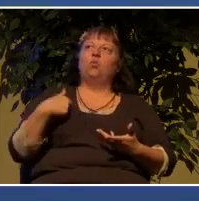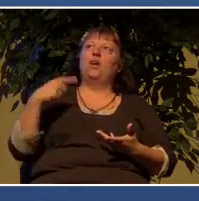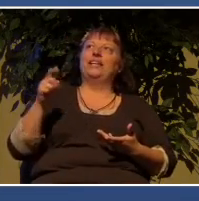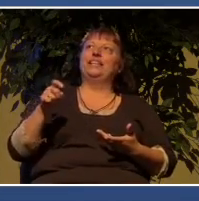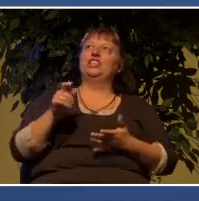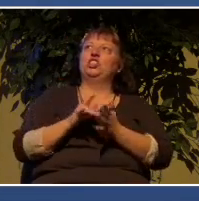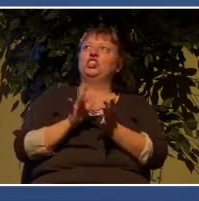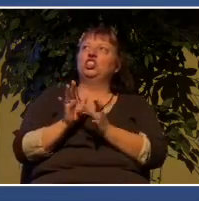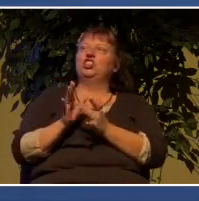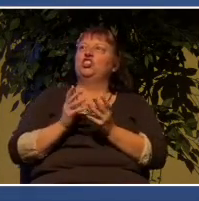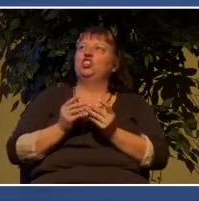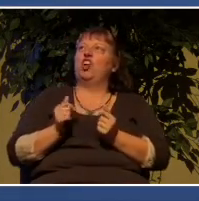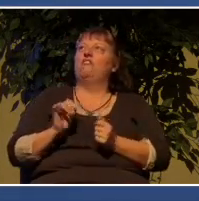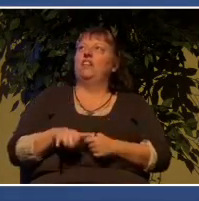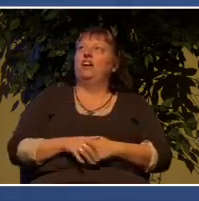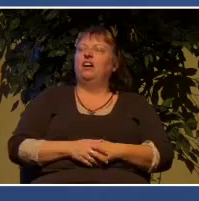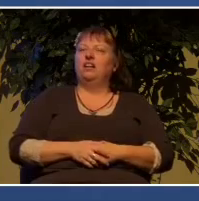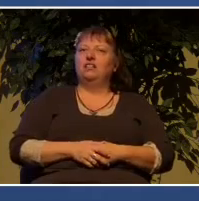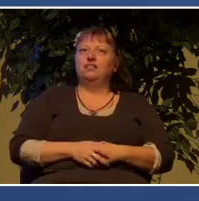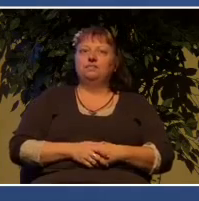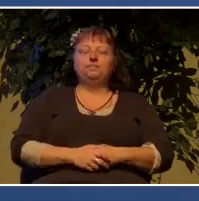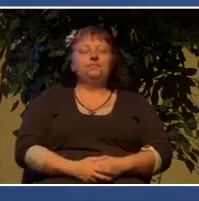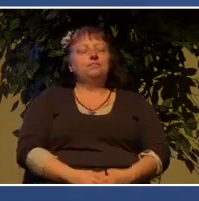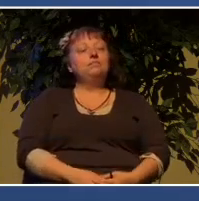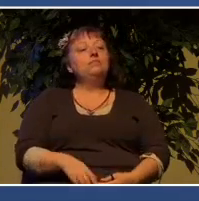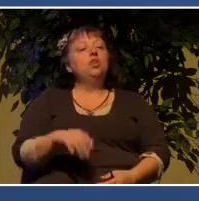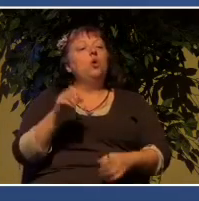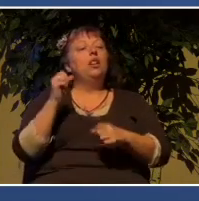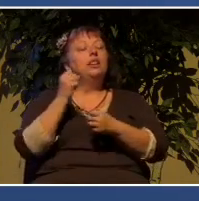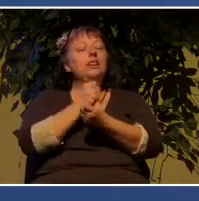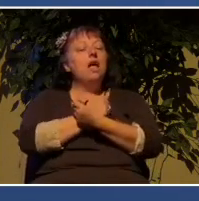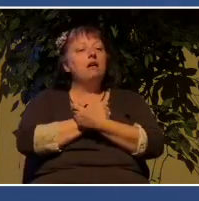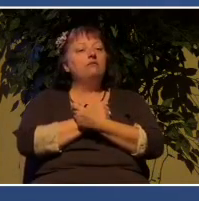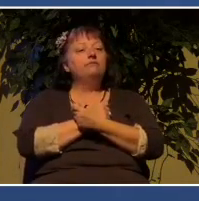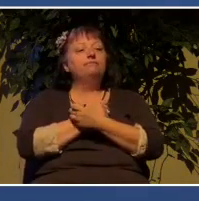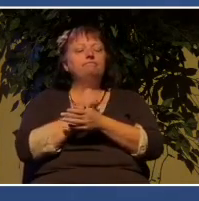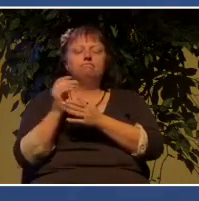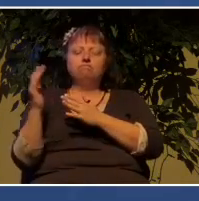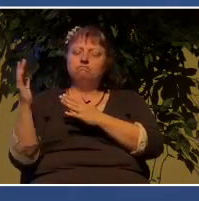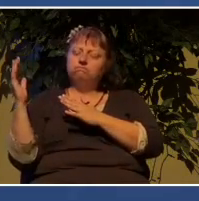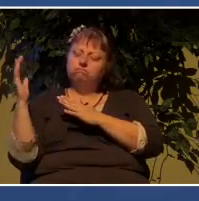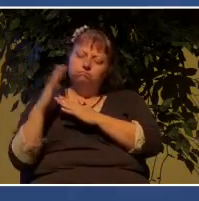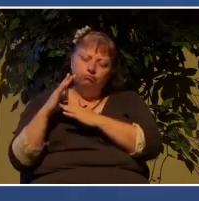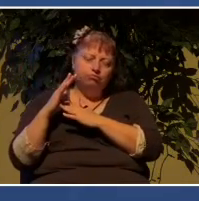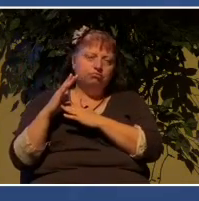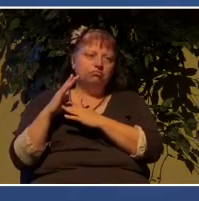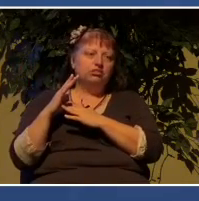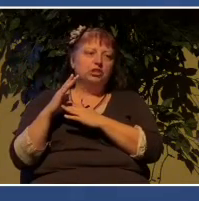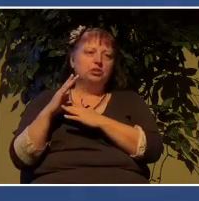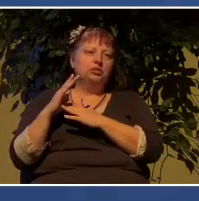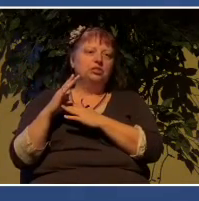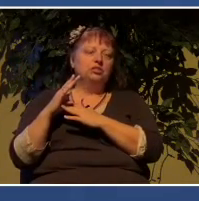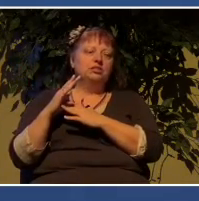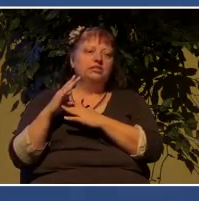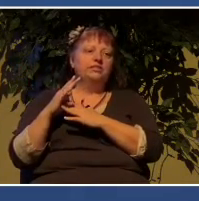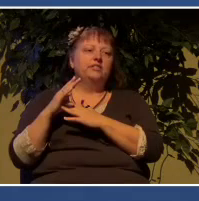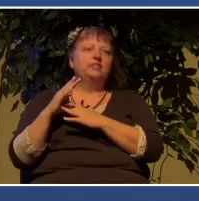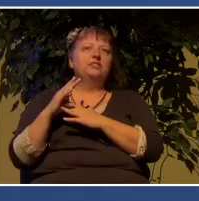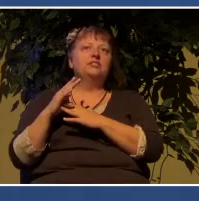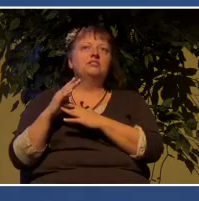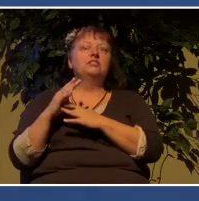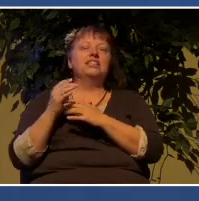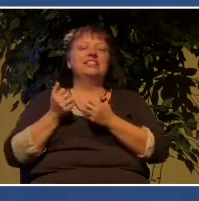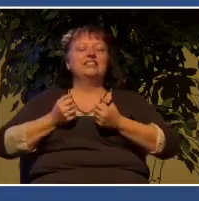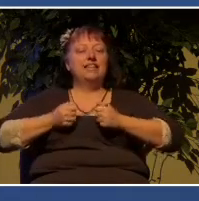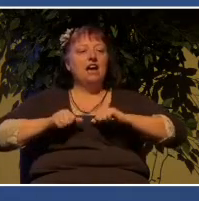love trumps everything. He then defines love as sacrificial, self-giving, regardless of